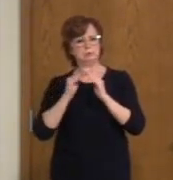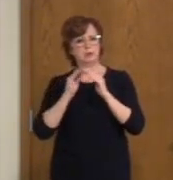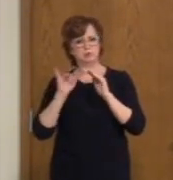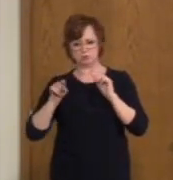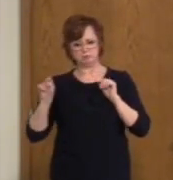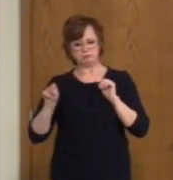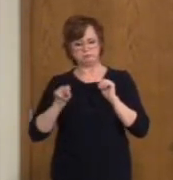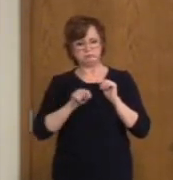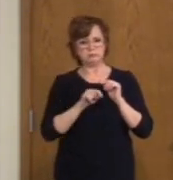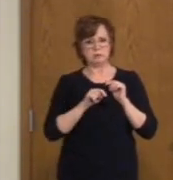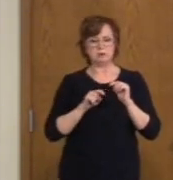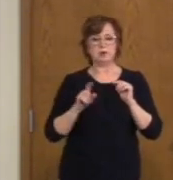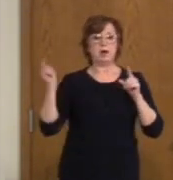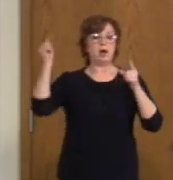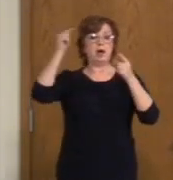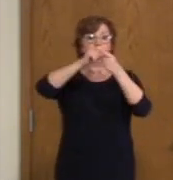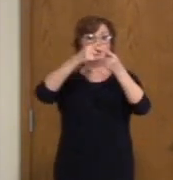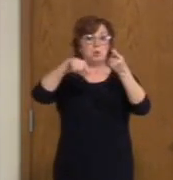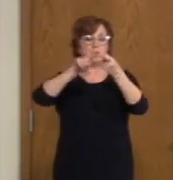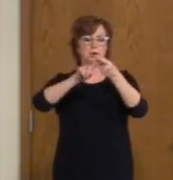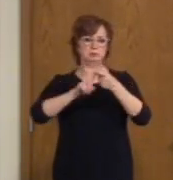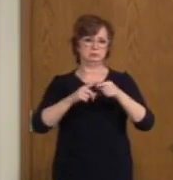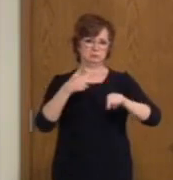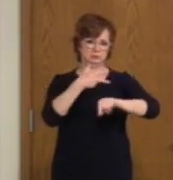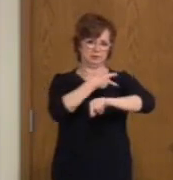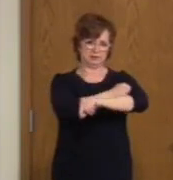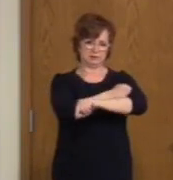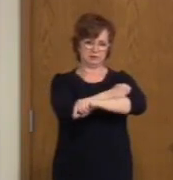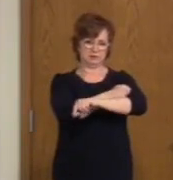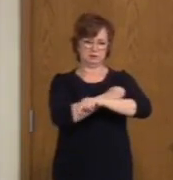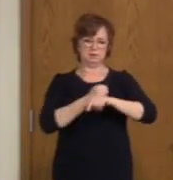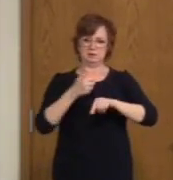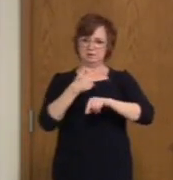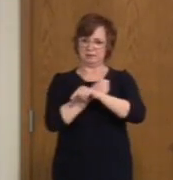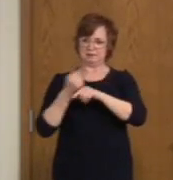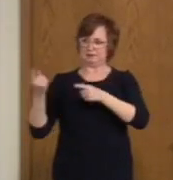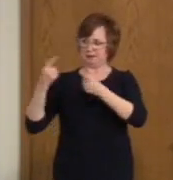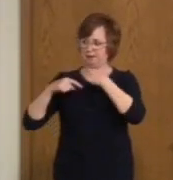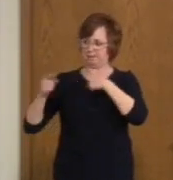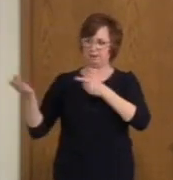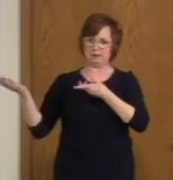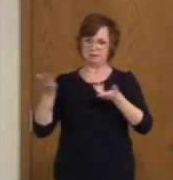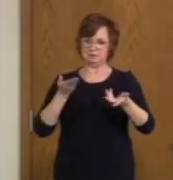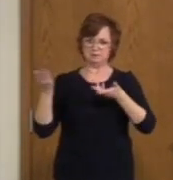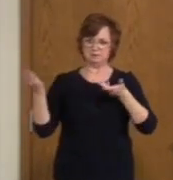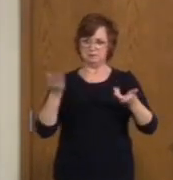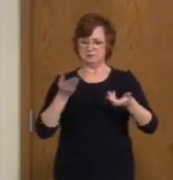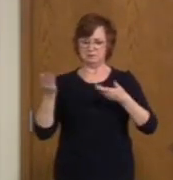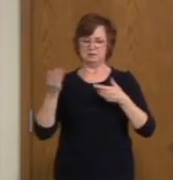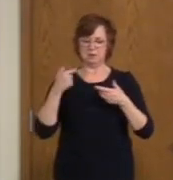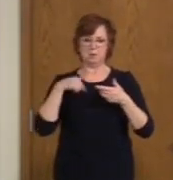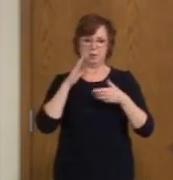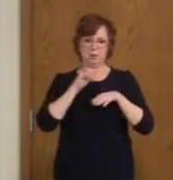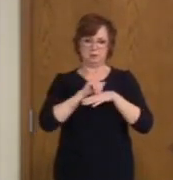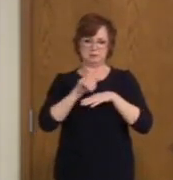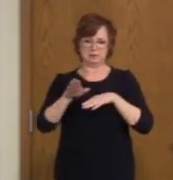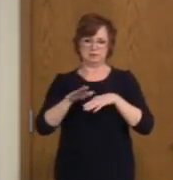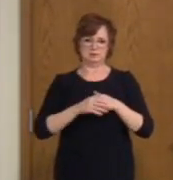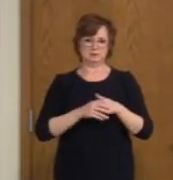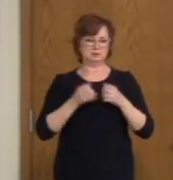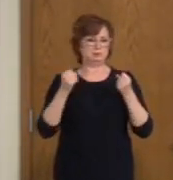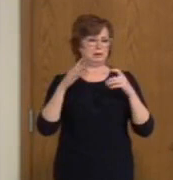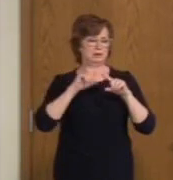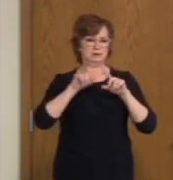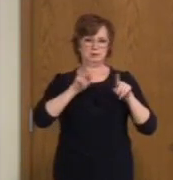can have access to our vaccines. And vaccines are on the way, and we're making them available as quickly as we ultimately receive them. So there's a lot of opinions out